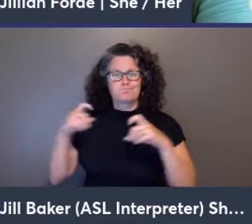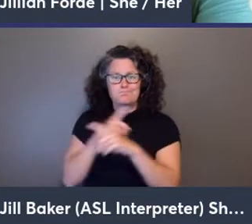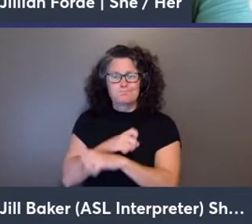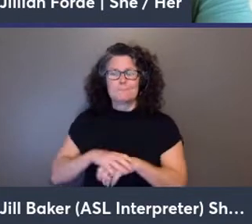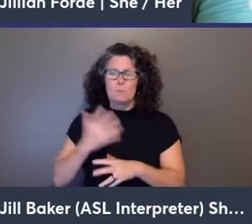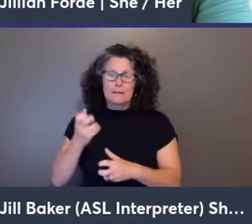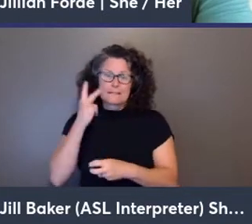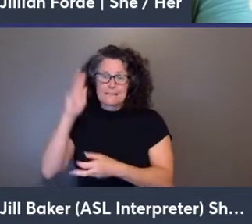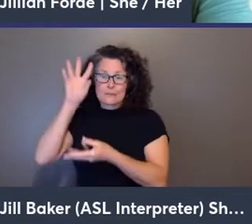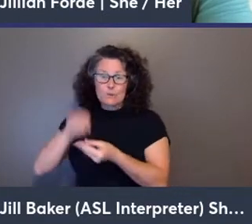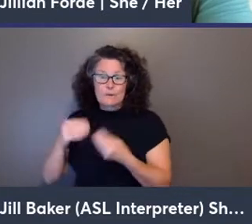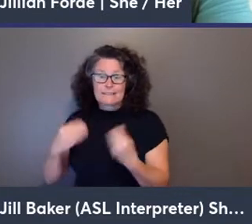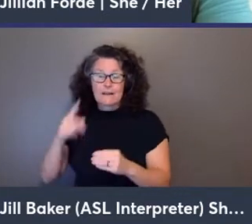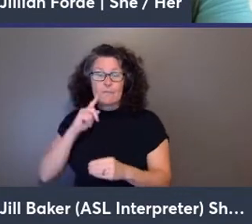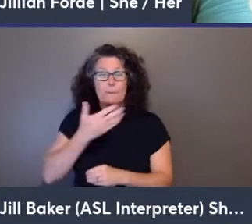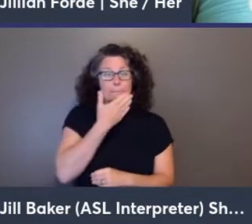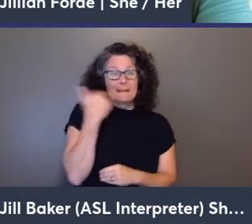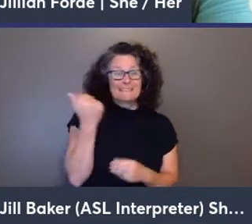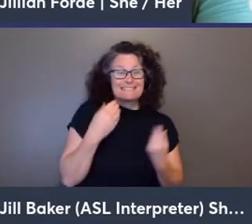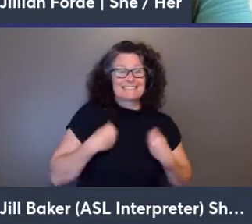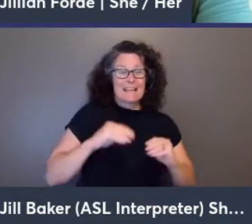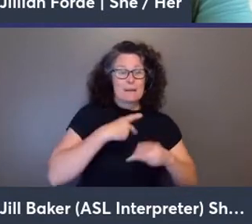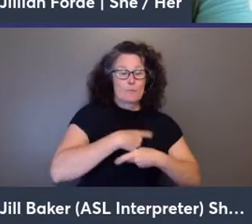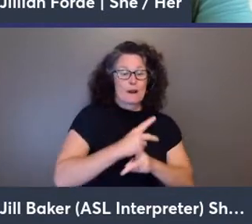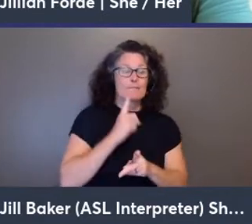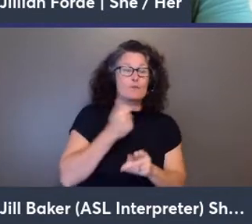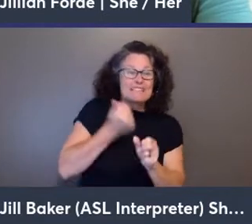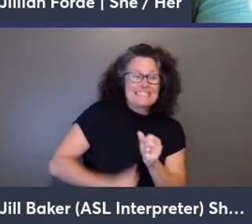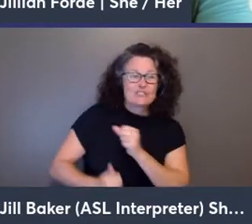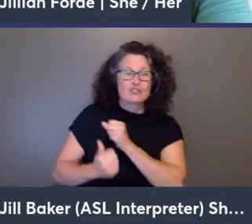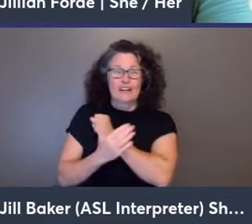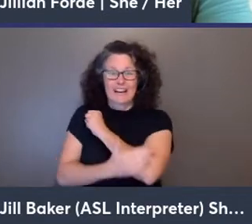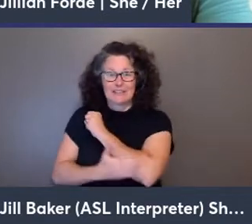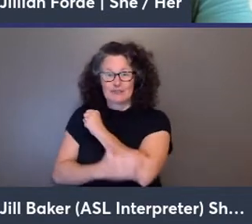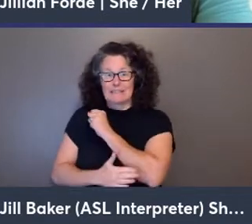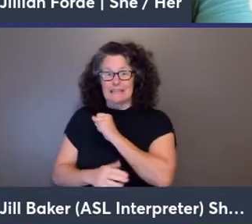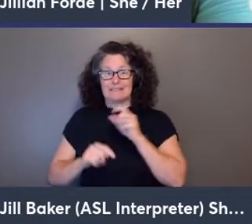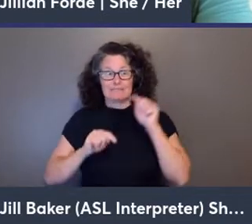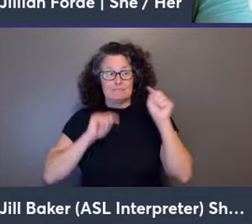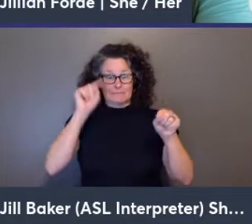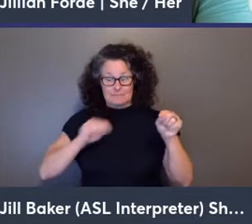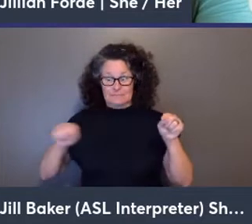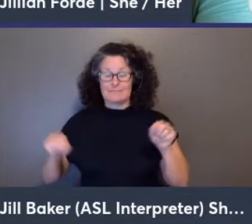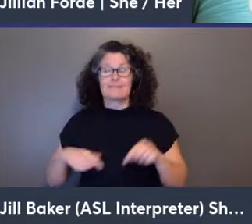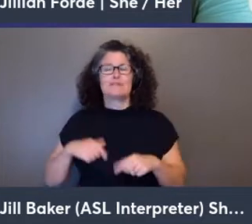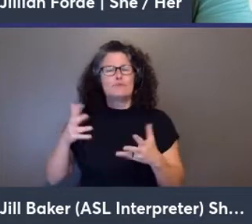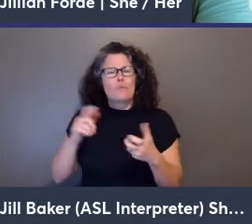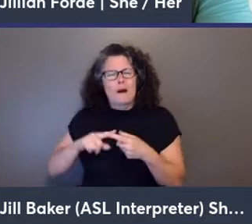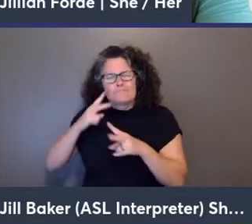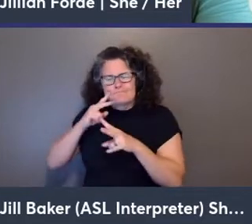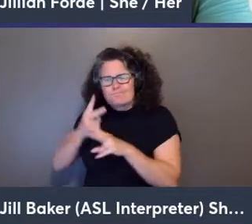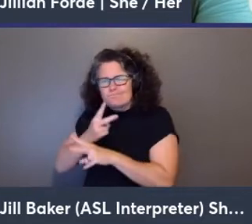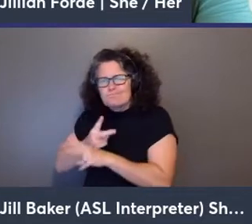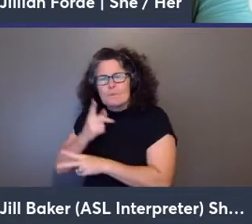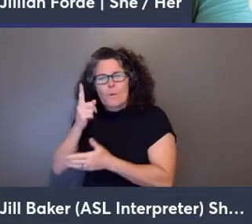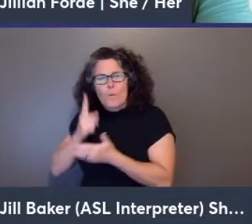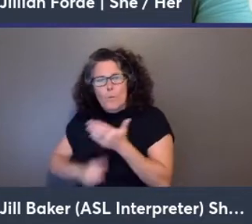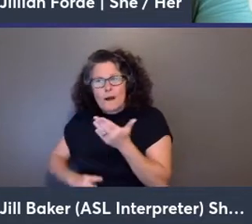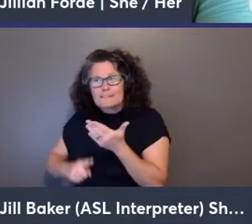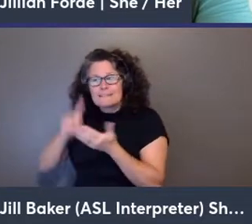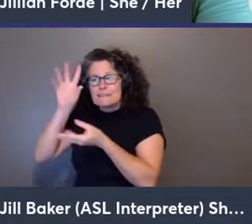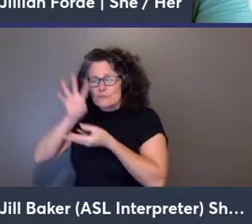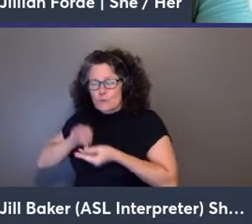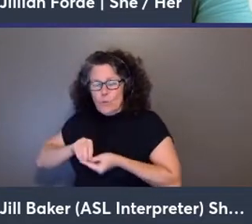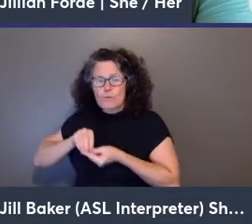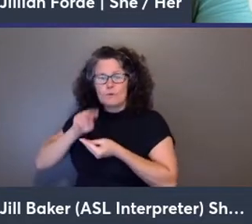sales for the best selling product for each country. So you're basically looking for some calculation that nest the total of